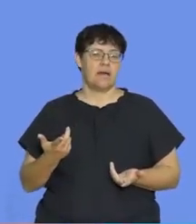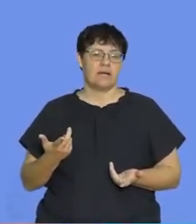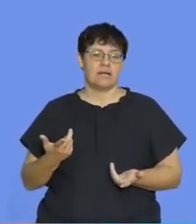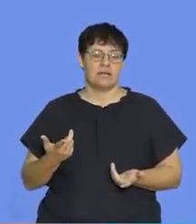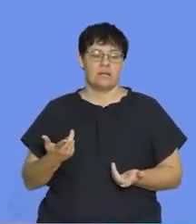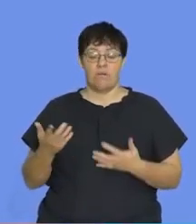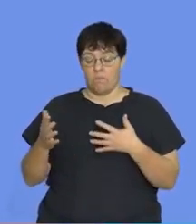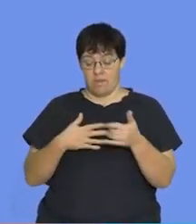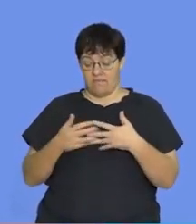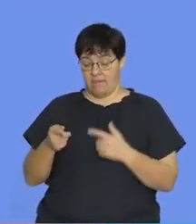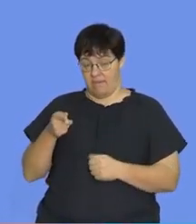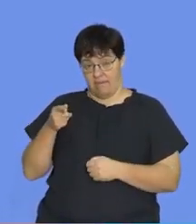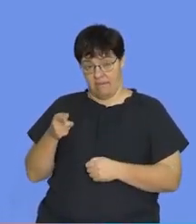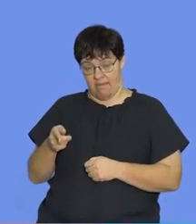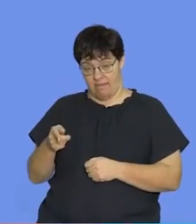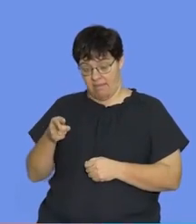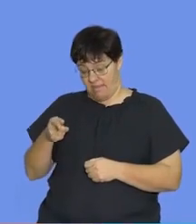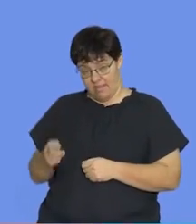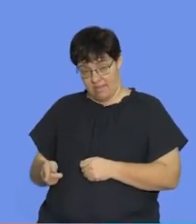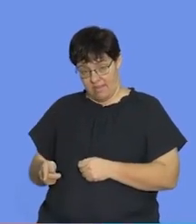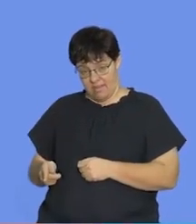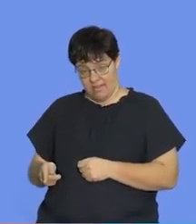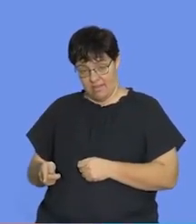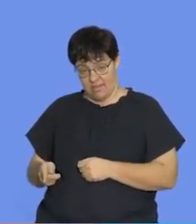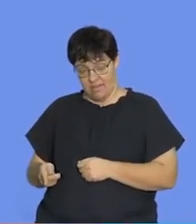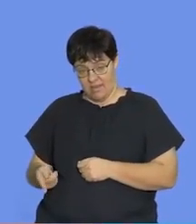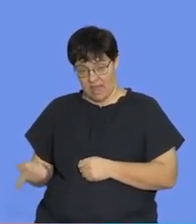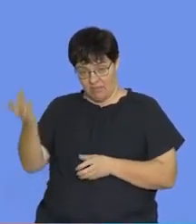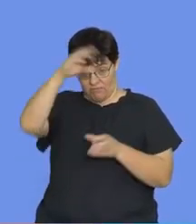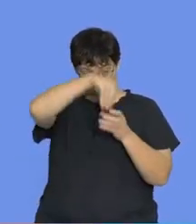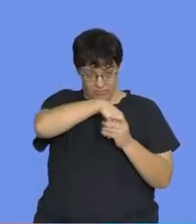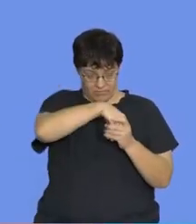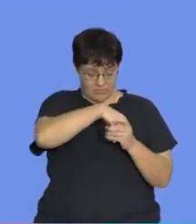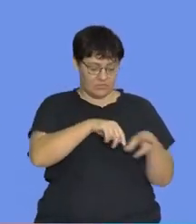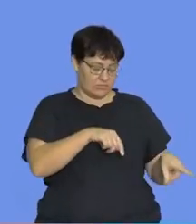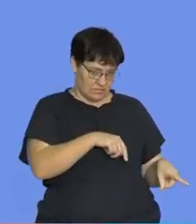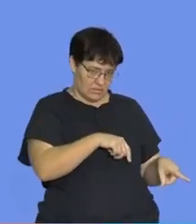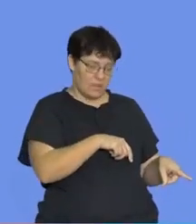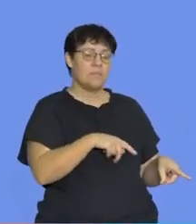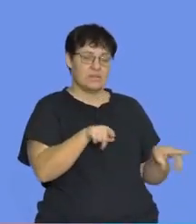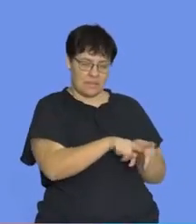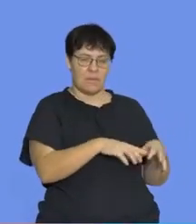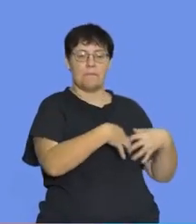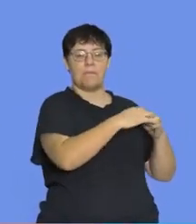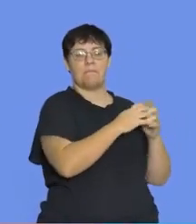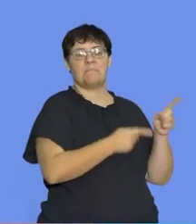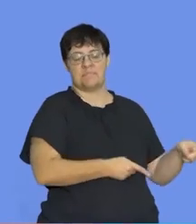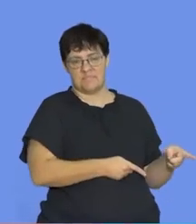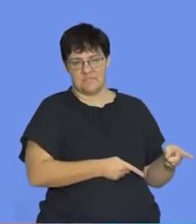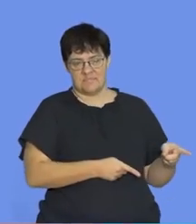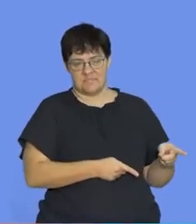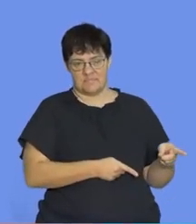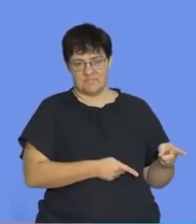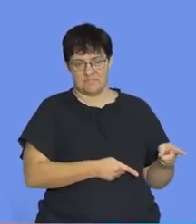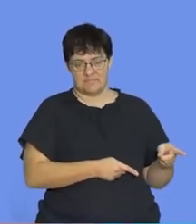saying whatever we put in terms of quantity needs to be equal to what we get out, in relation to